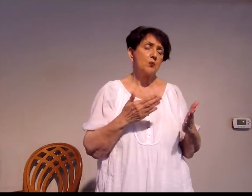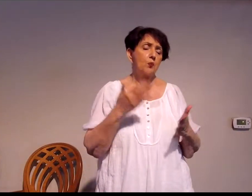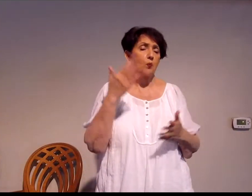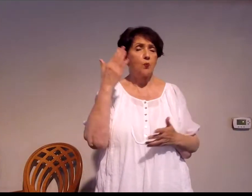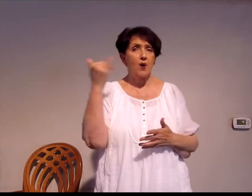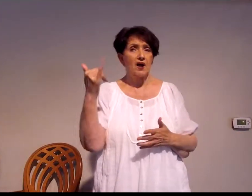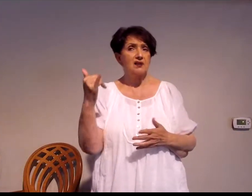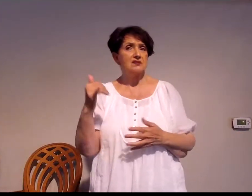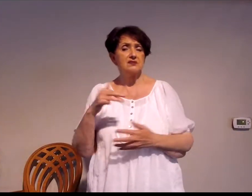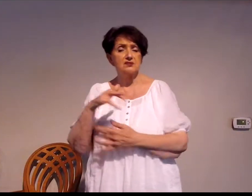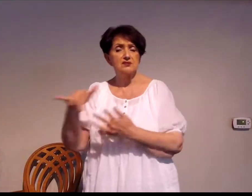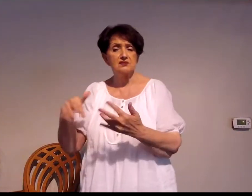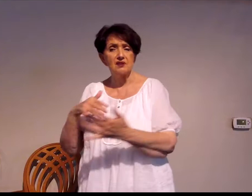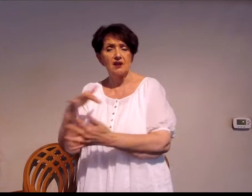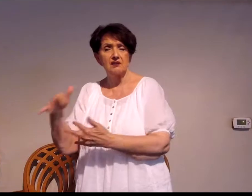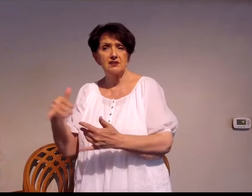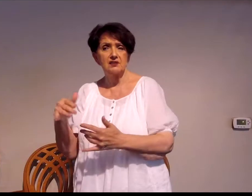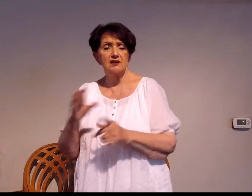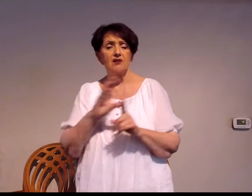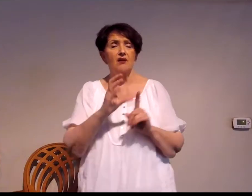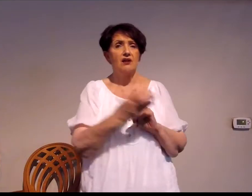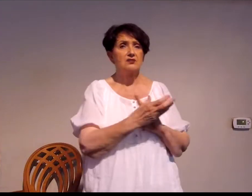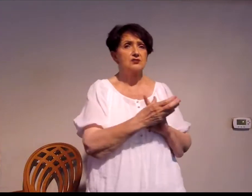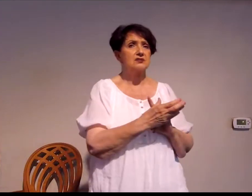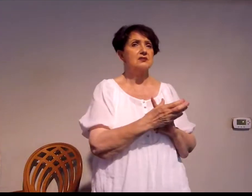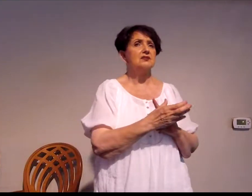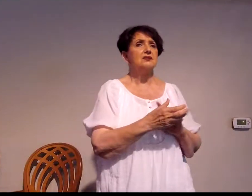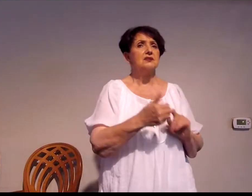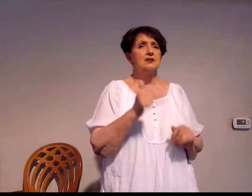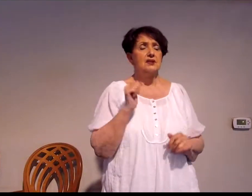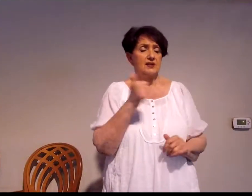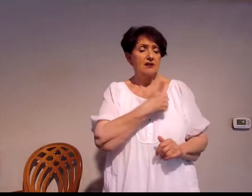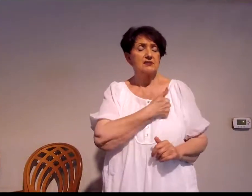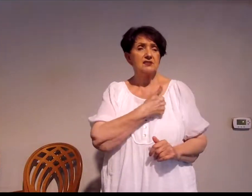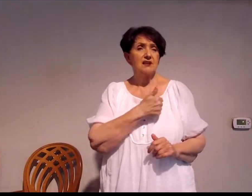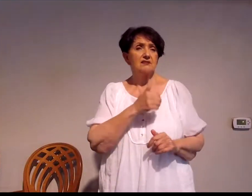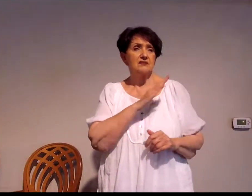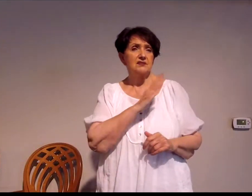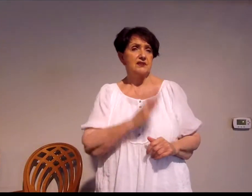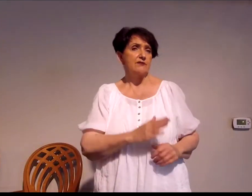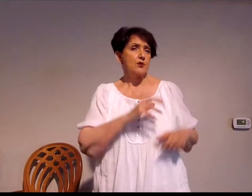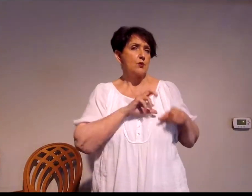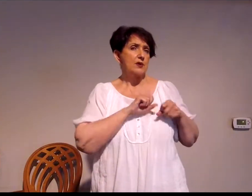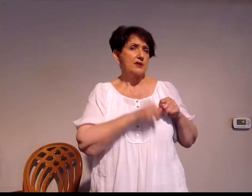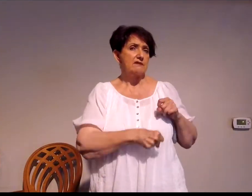our culture, ourselves as individuals don't grieve.